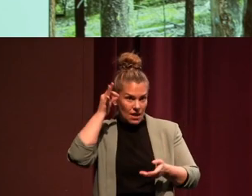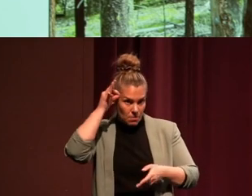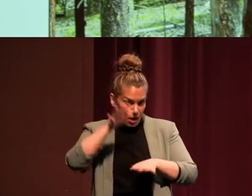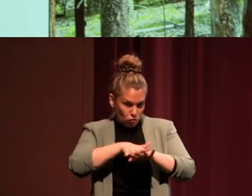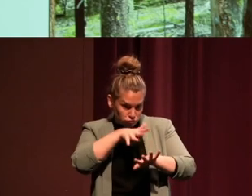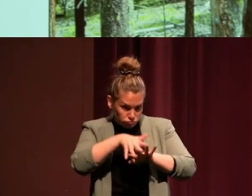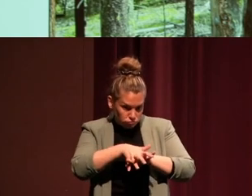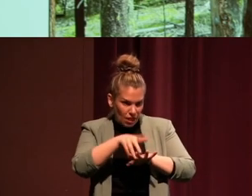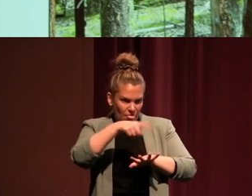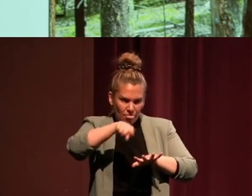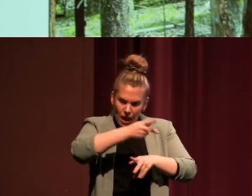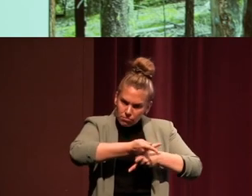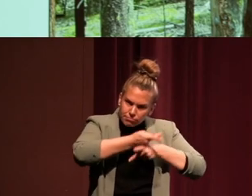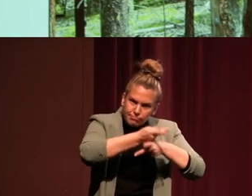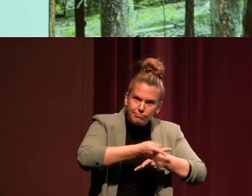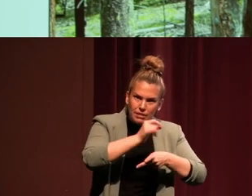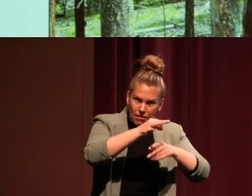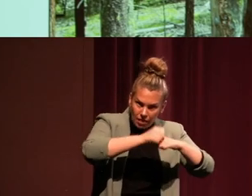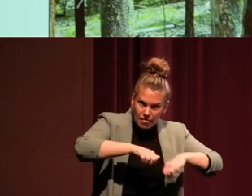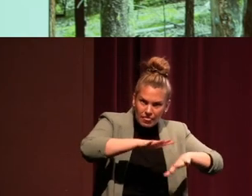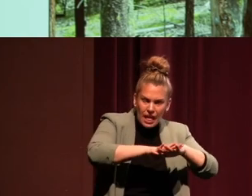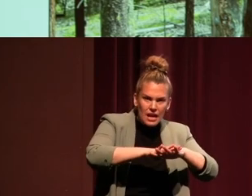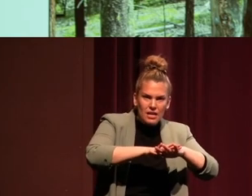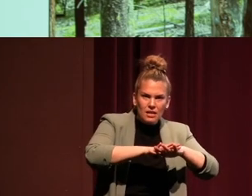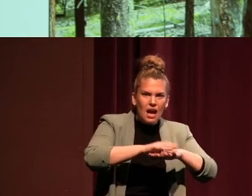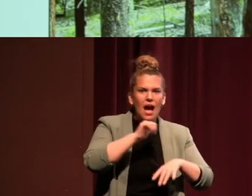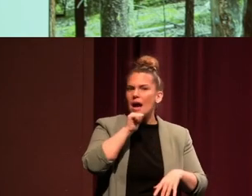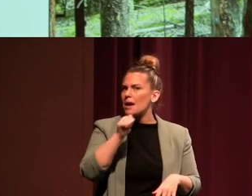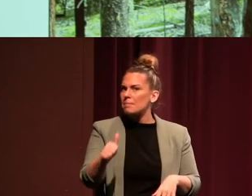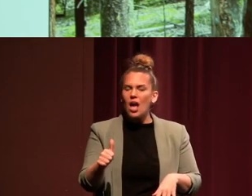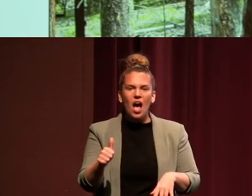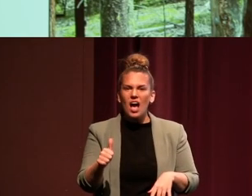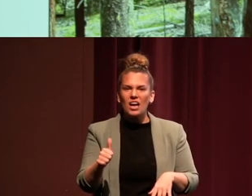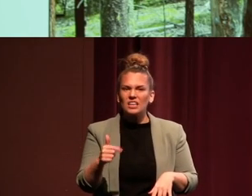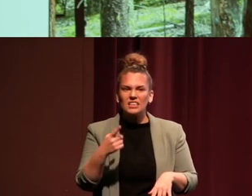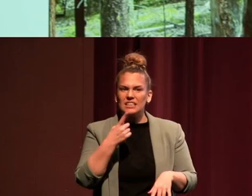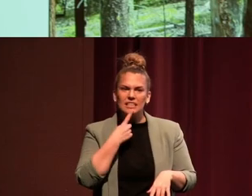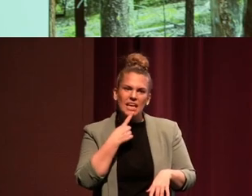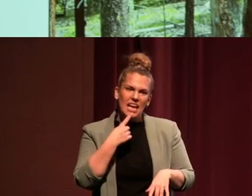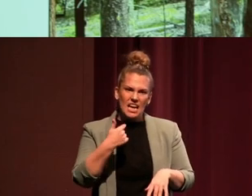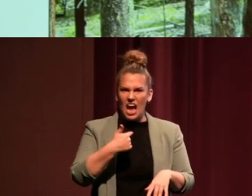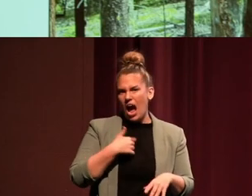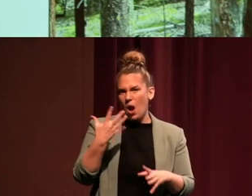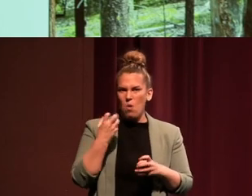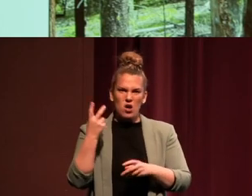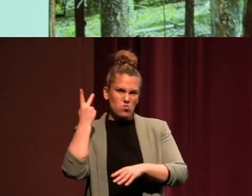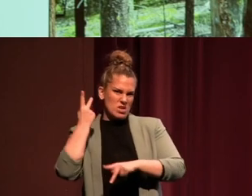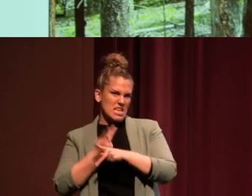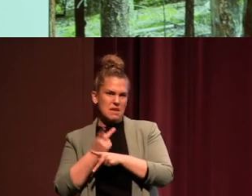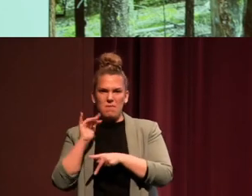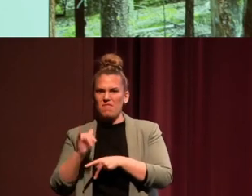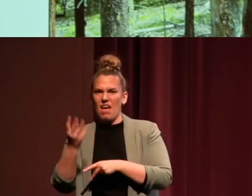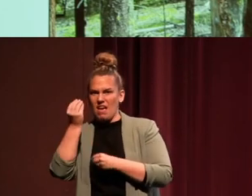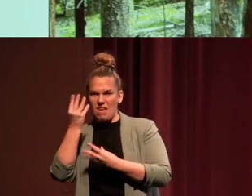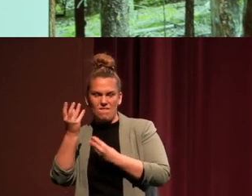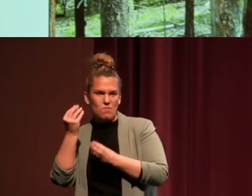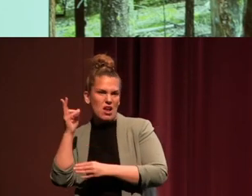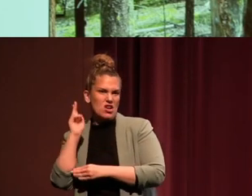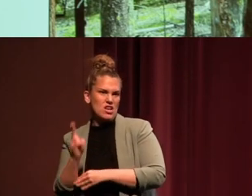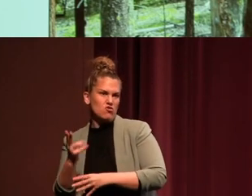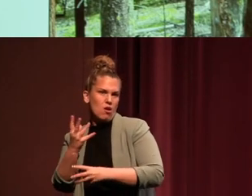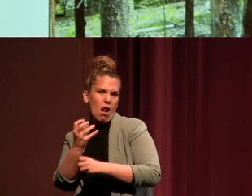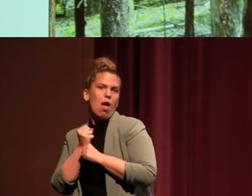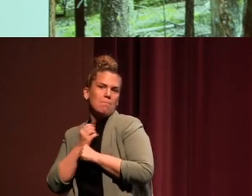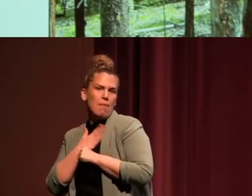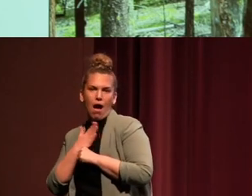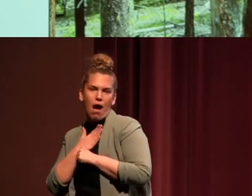of that stewardship. I'm not speaking to those issues because I'm not a holder of traditional ecological knowledge. I'm not an ethnographer and I'm not an archaeologist